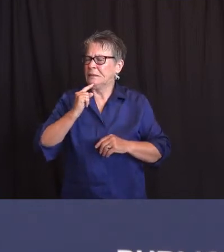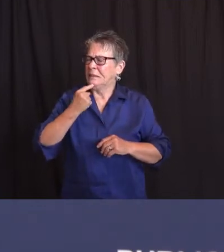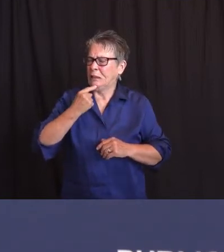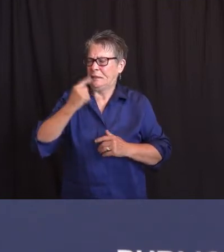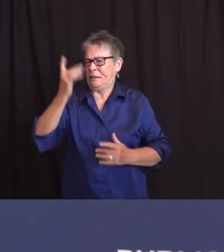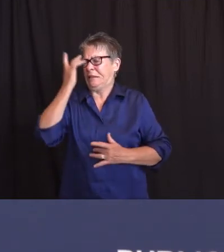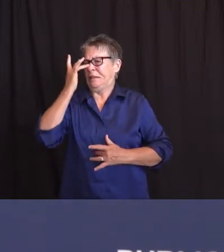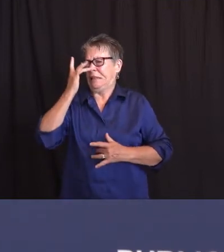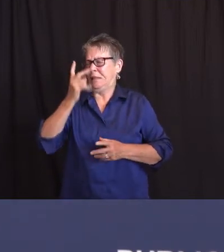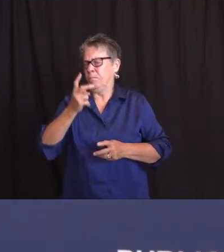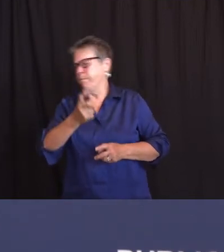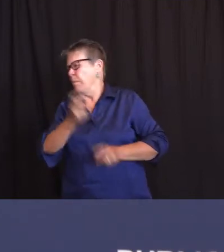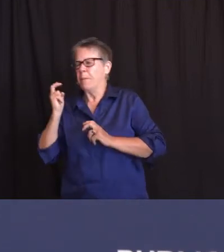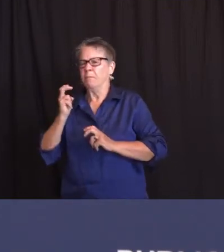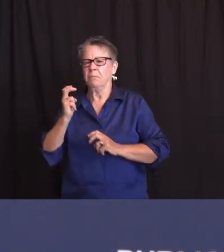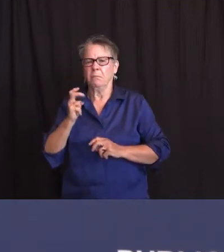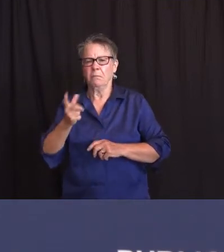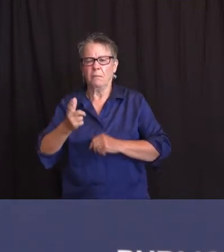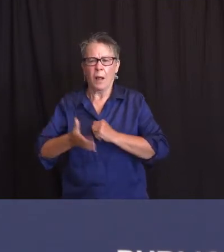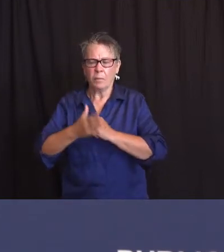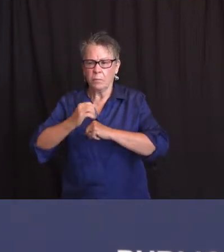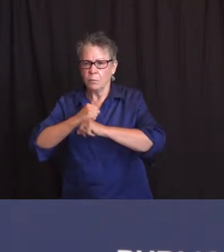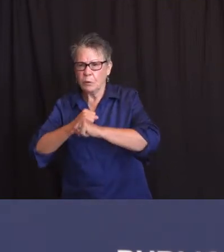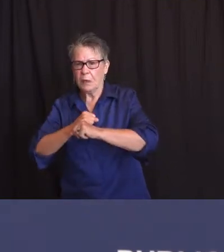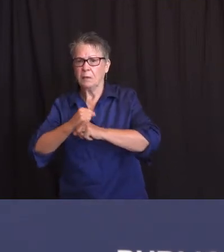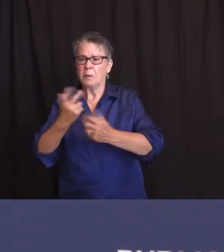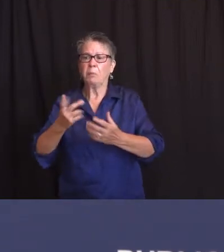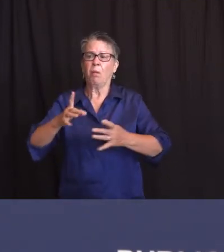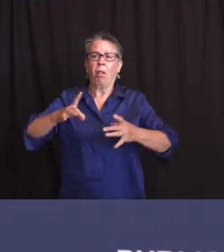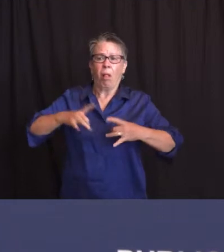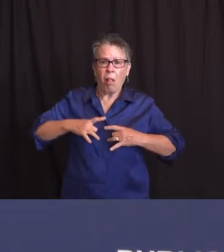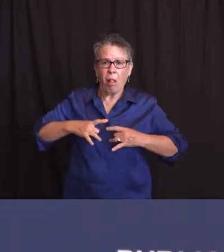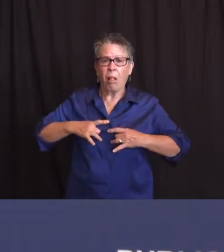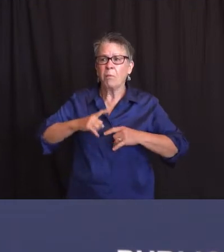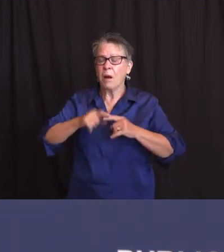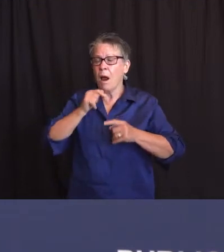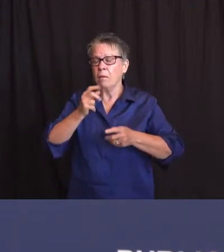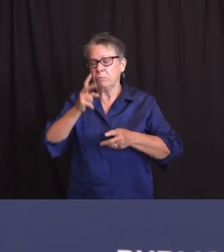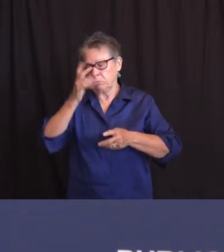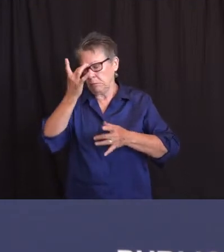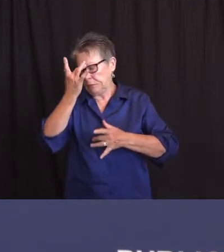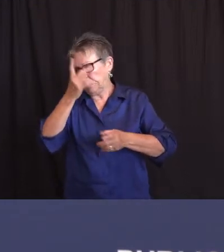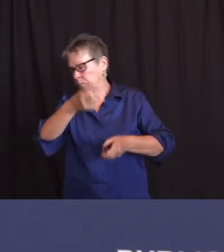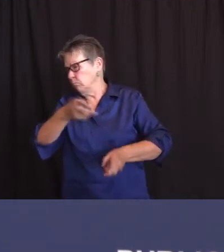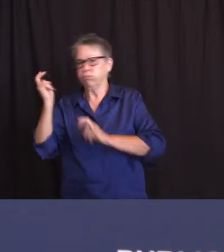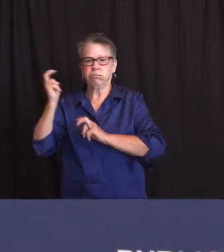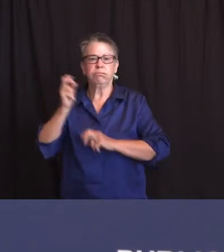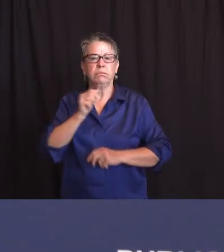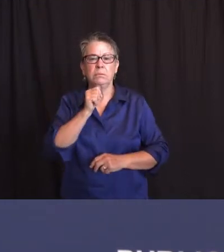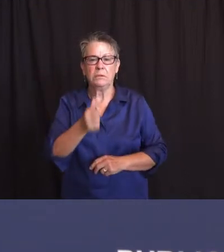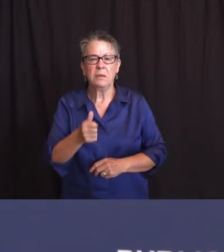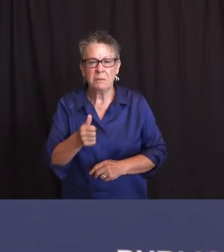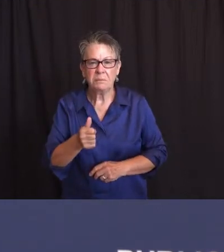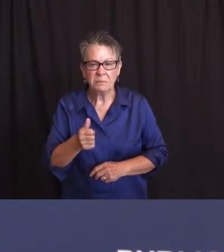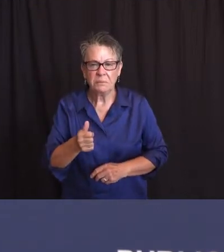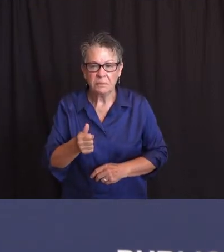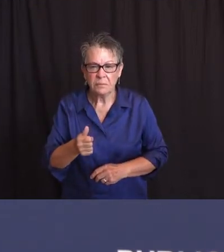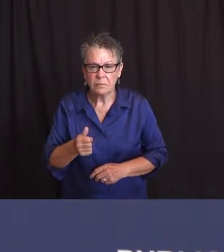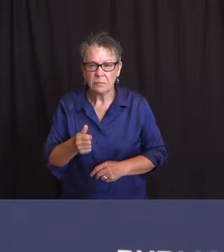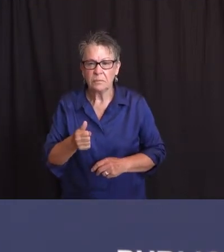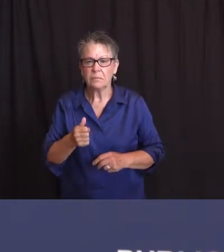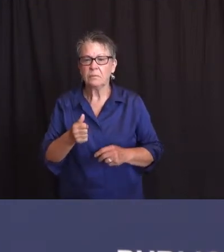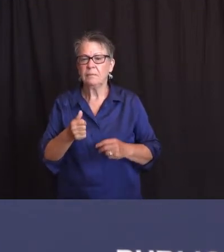there if they were not extremely ill, but only 42% on ventilators. I think that's a fairly good